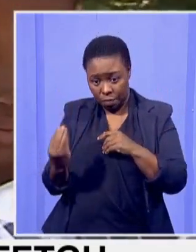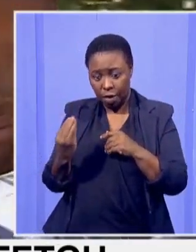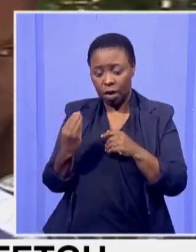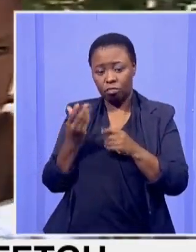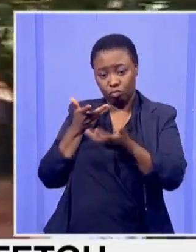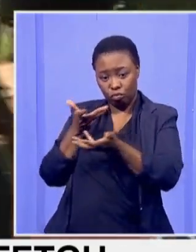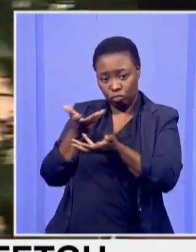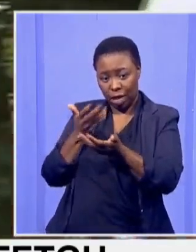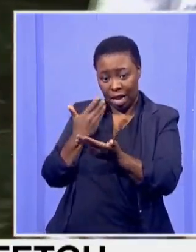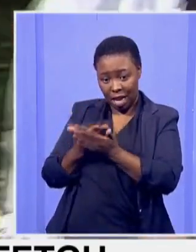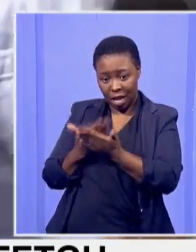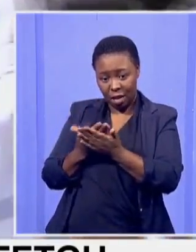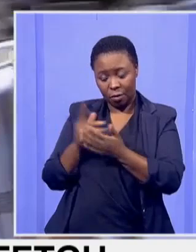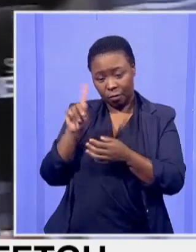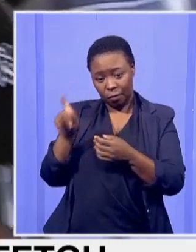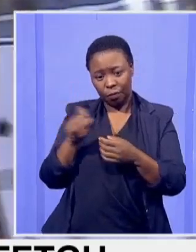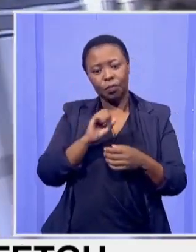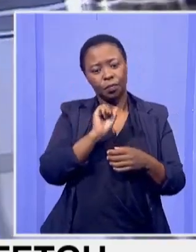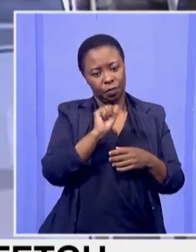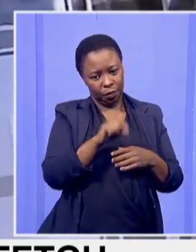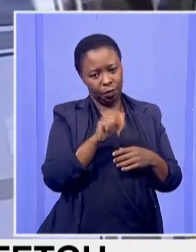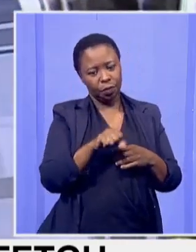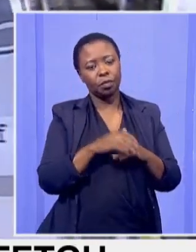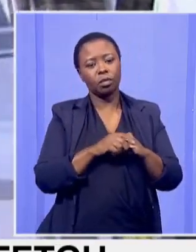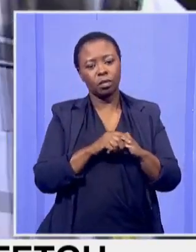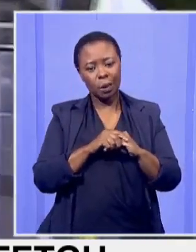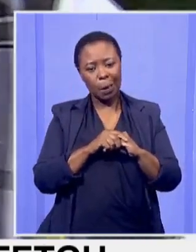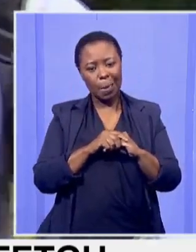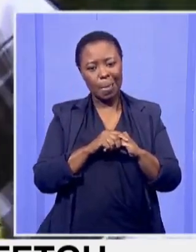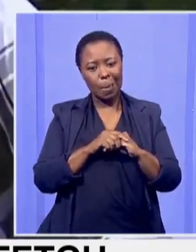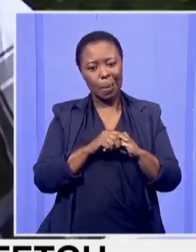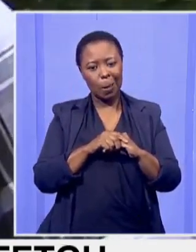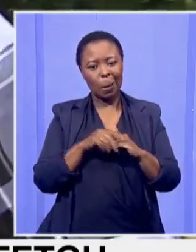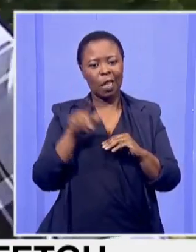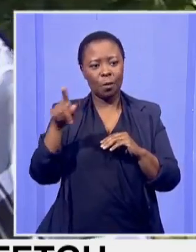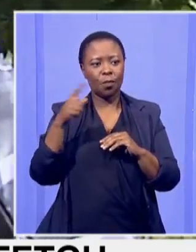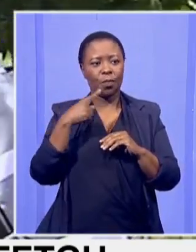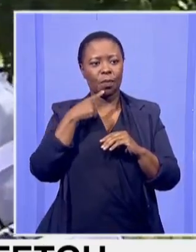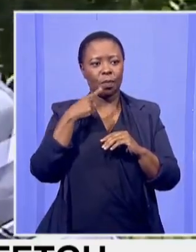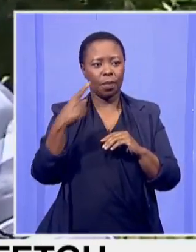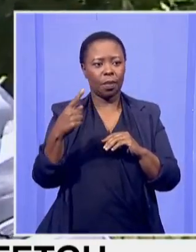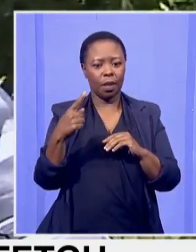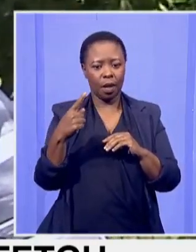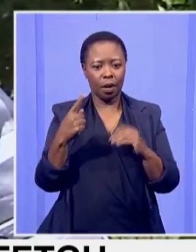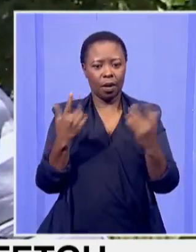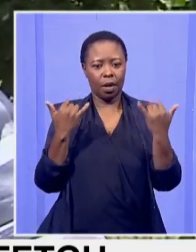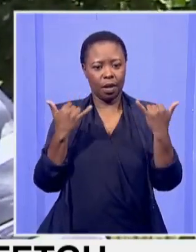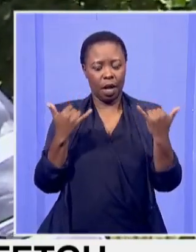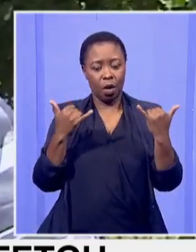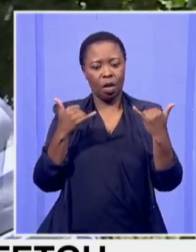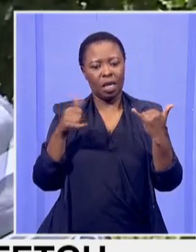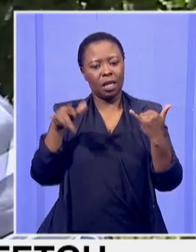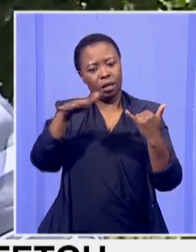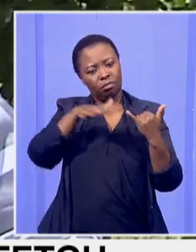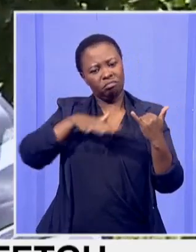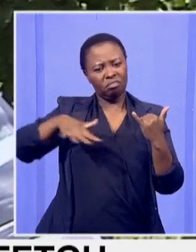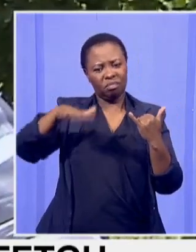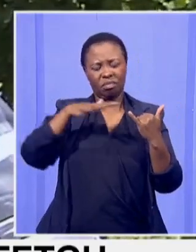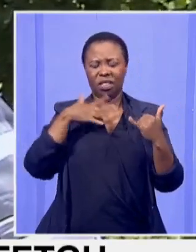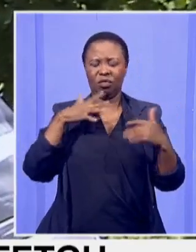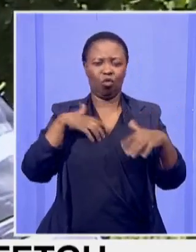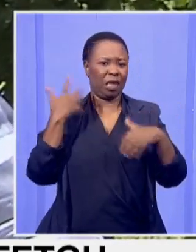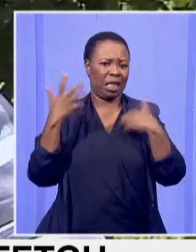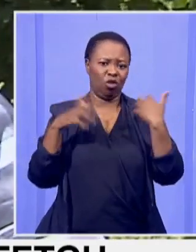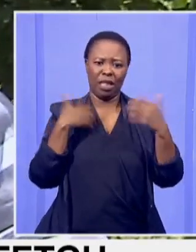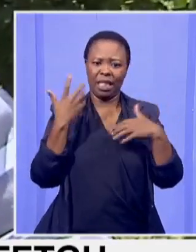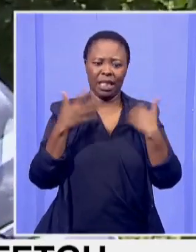buele ngwana okay yeah, she's saying that the problem of water here in Ikhutseng is very frustrating because they have